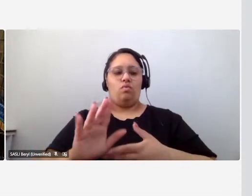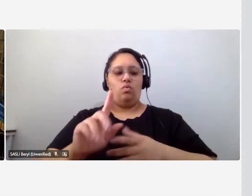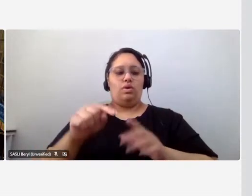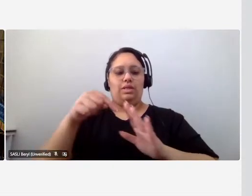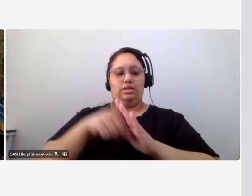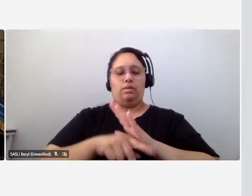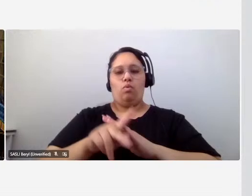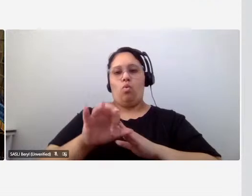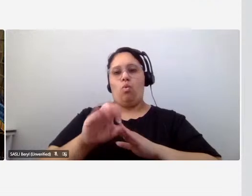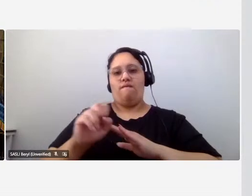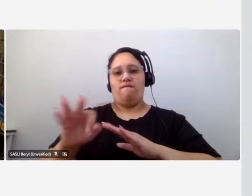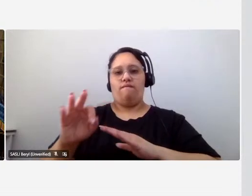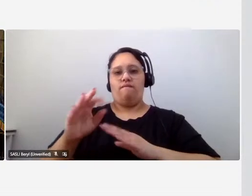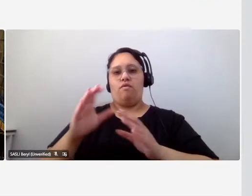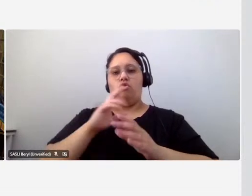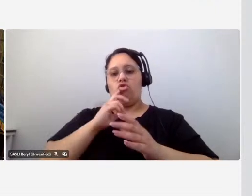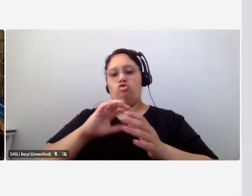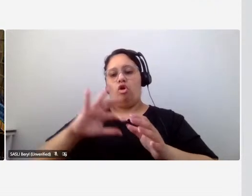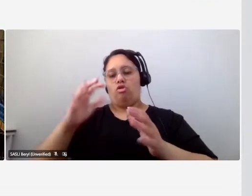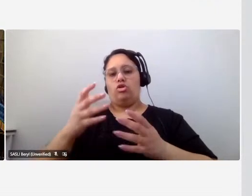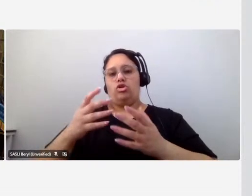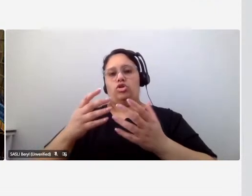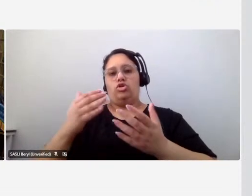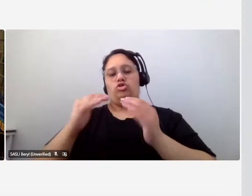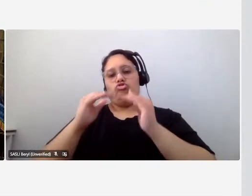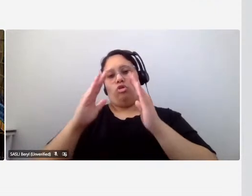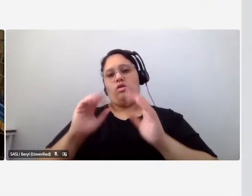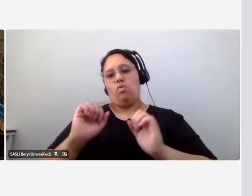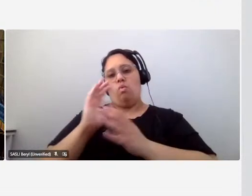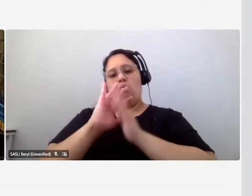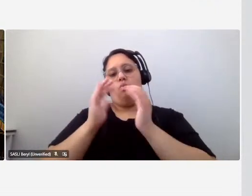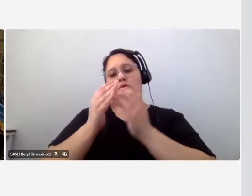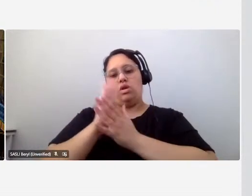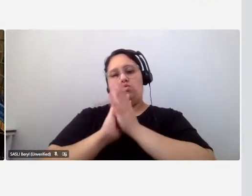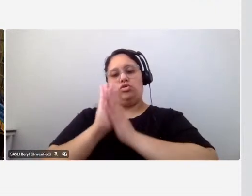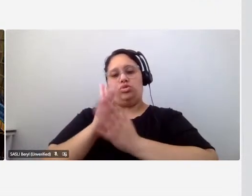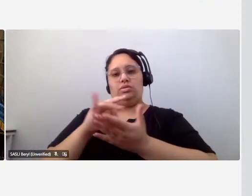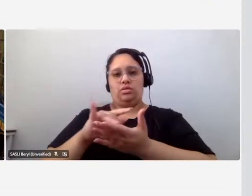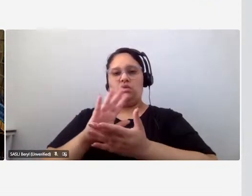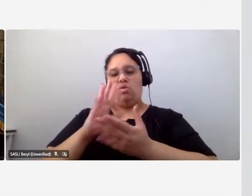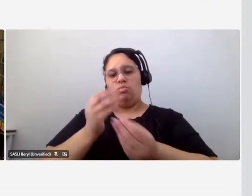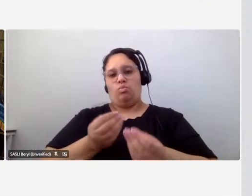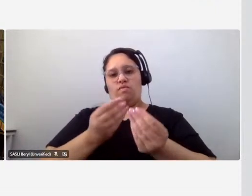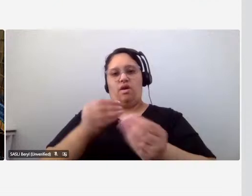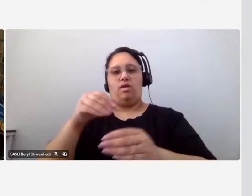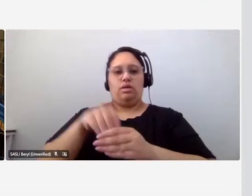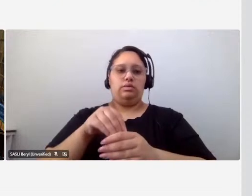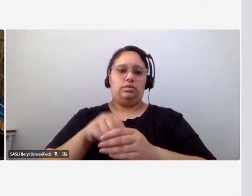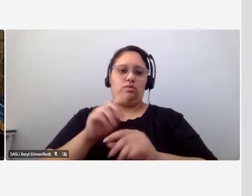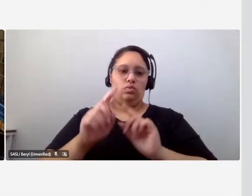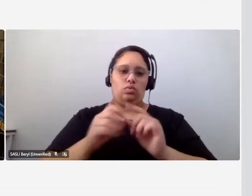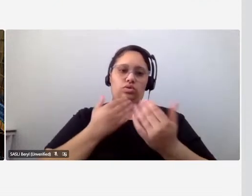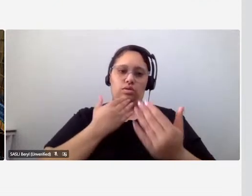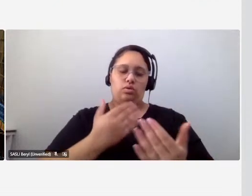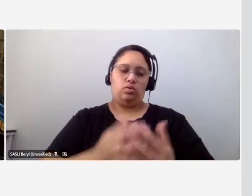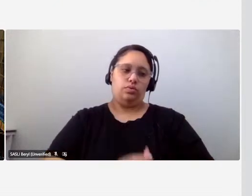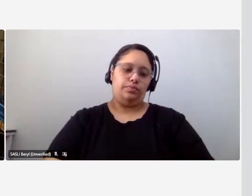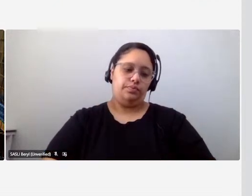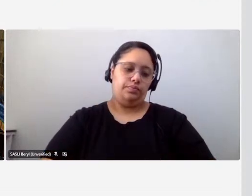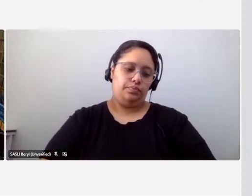Rock Shelter, which is now a World Heritage Site. I hope that that provided some insight into the questions. Thank you so much.